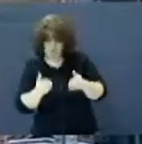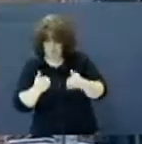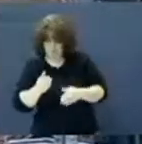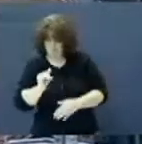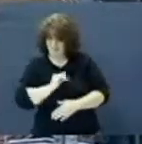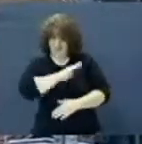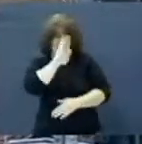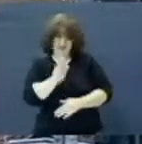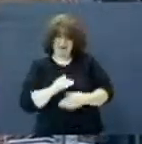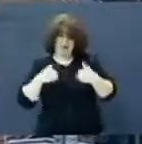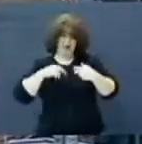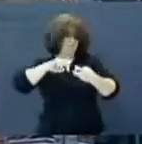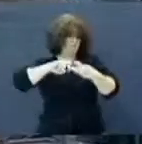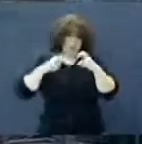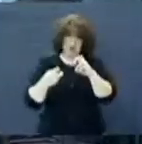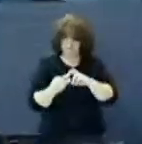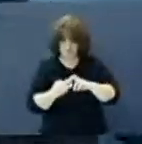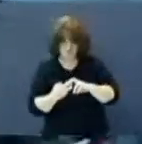struggle.